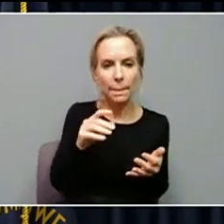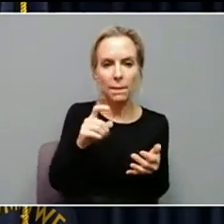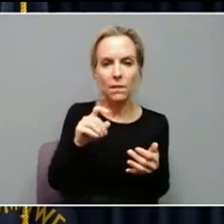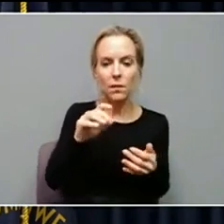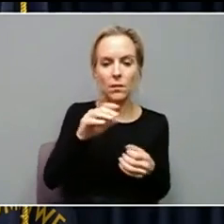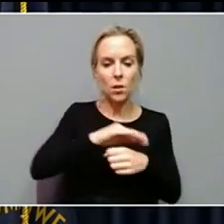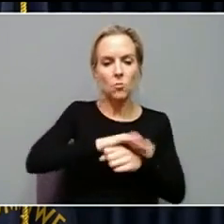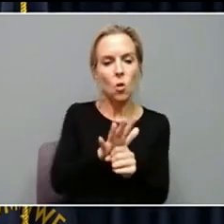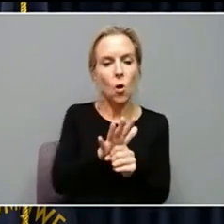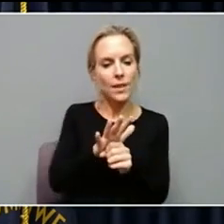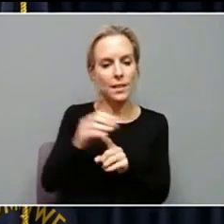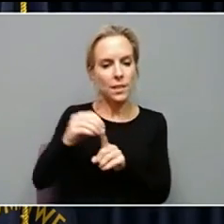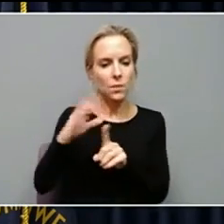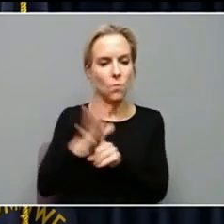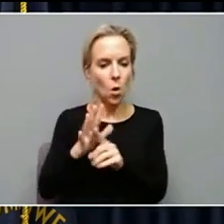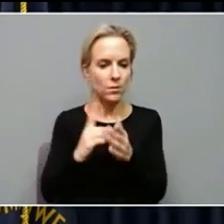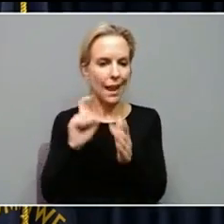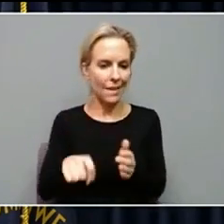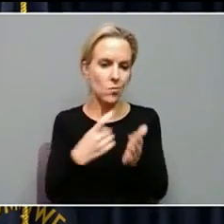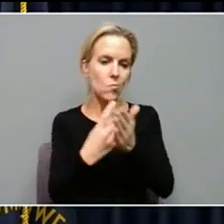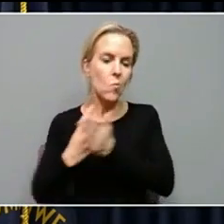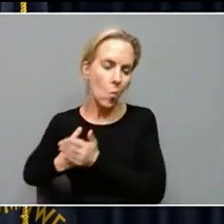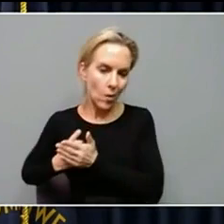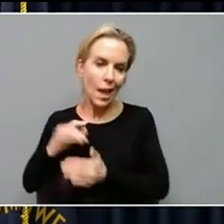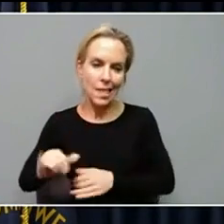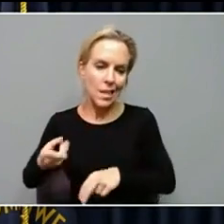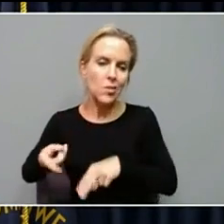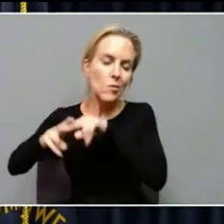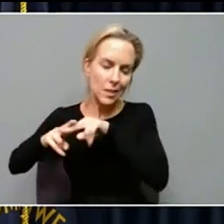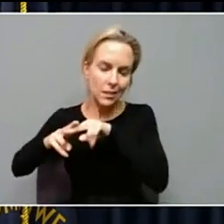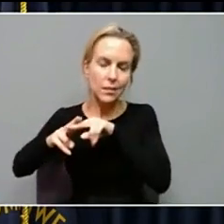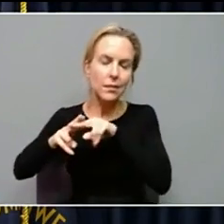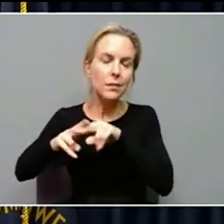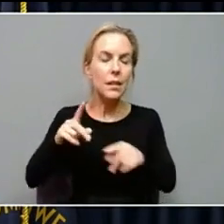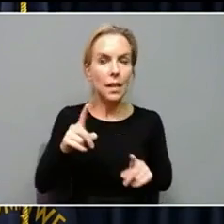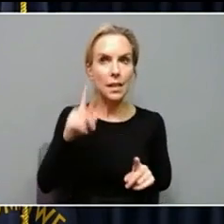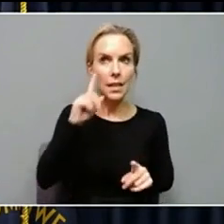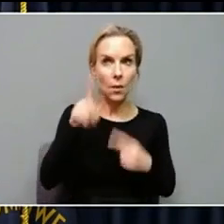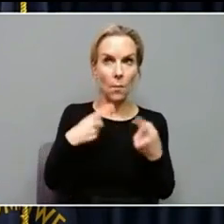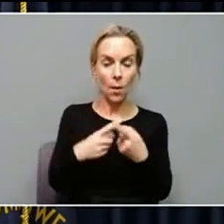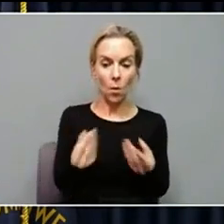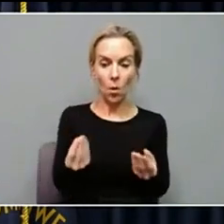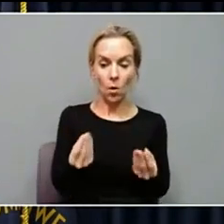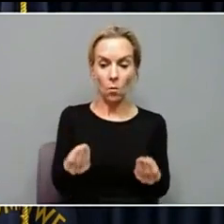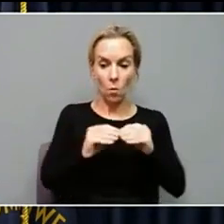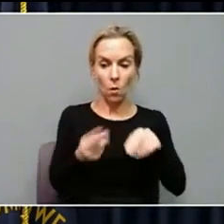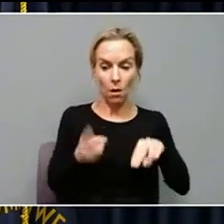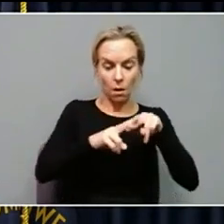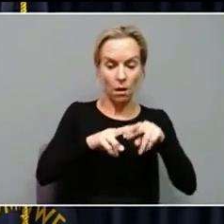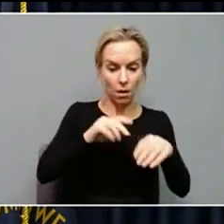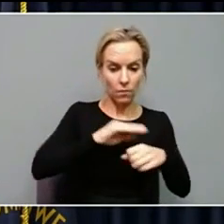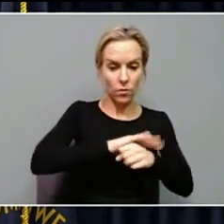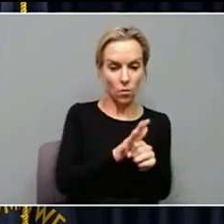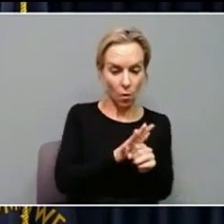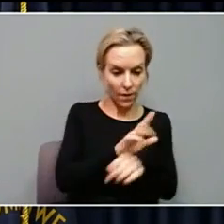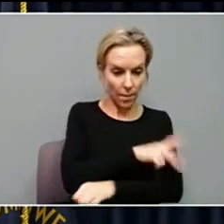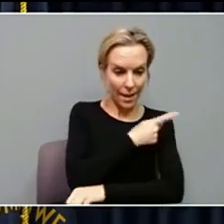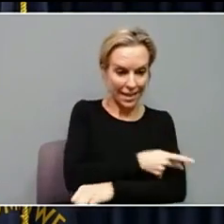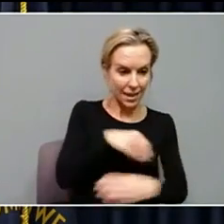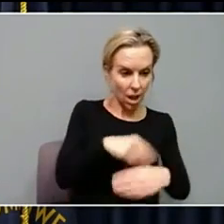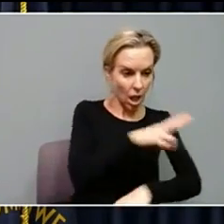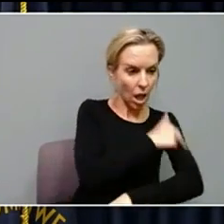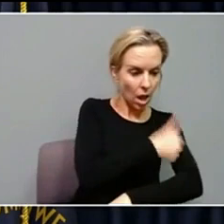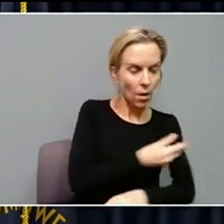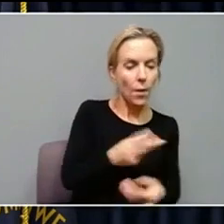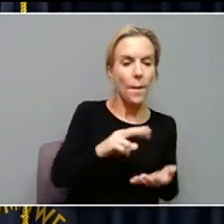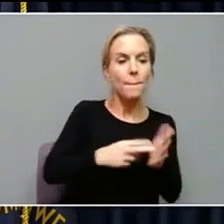exposure, and that is increasing. And you got to think, the more COVID patients in a hospital, just the more potential infection, and